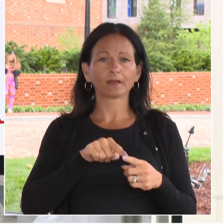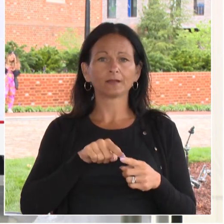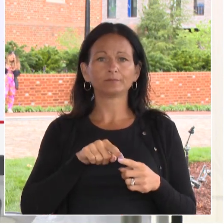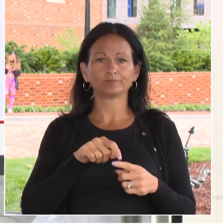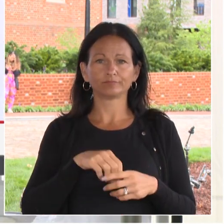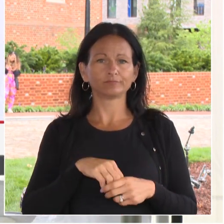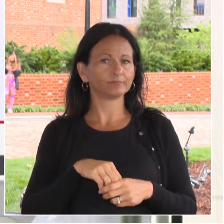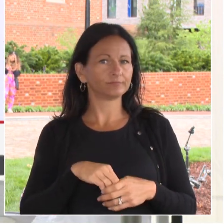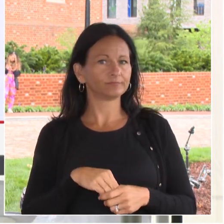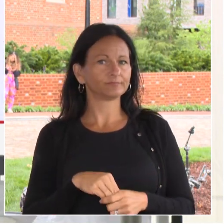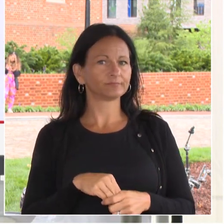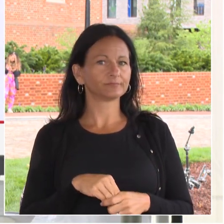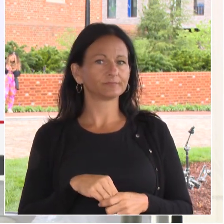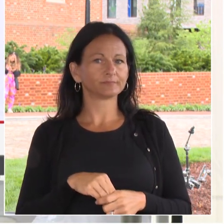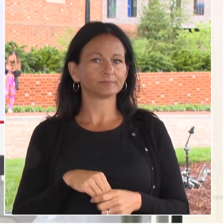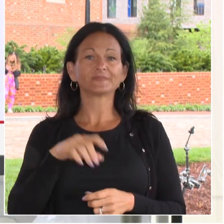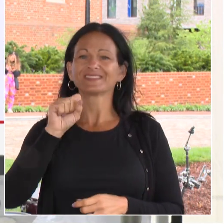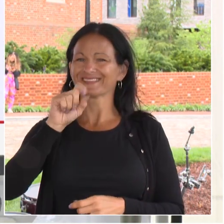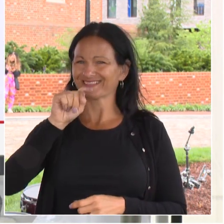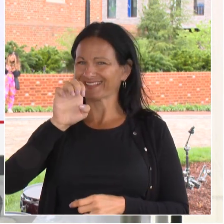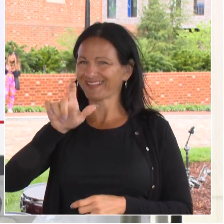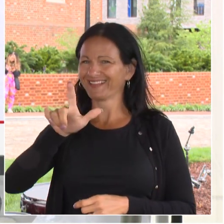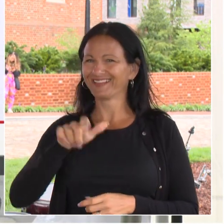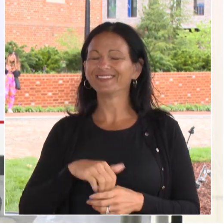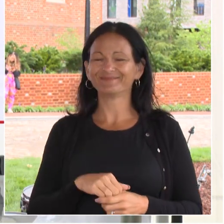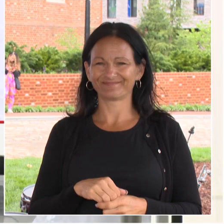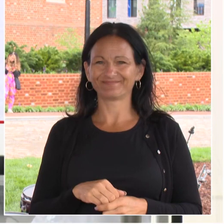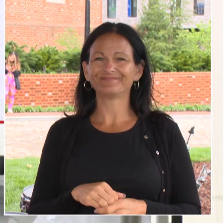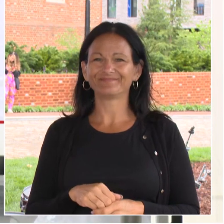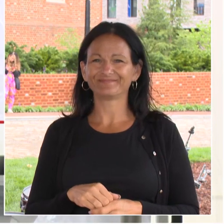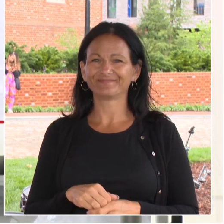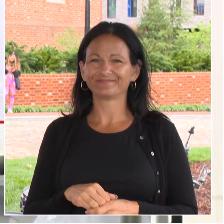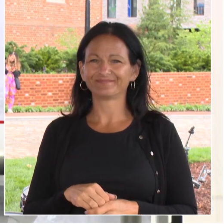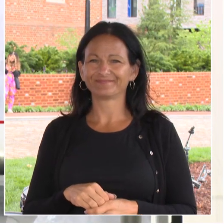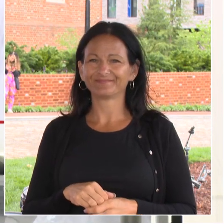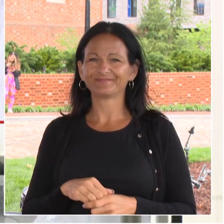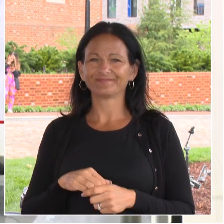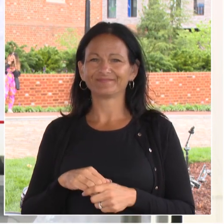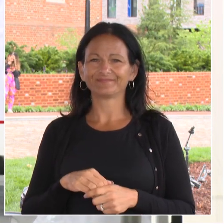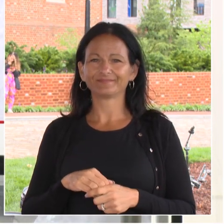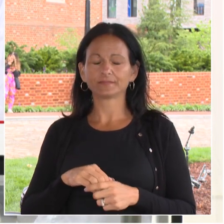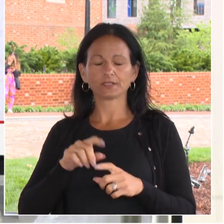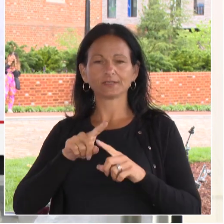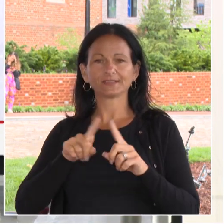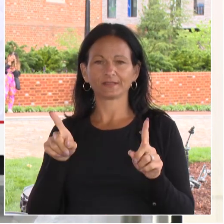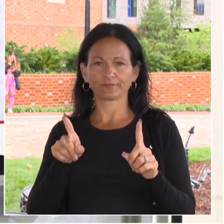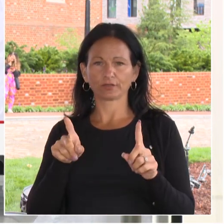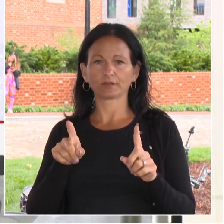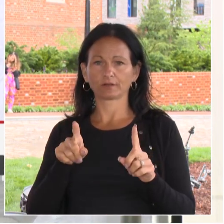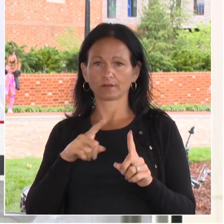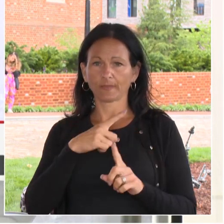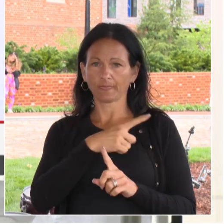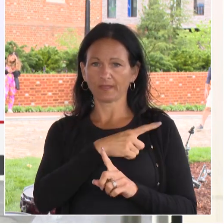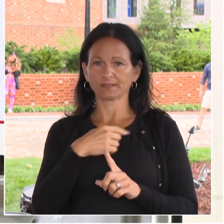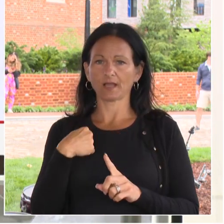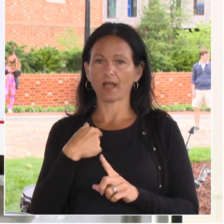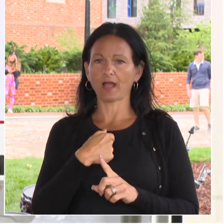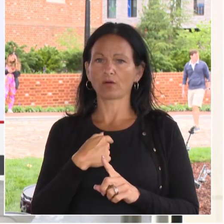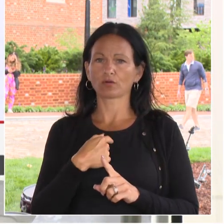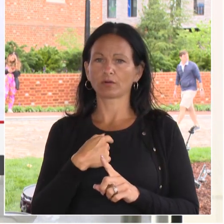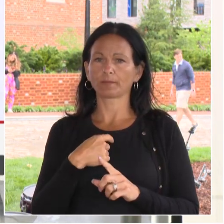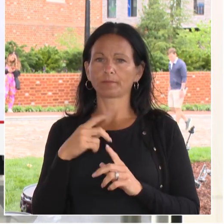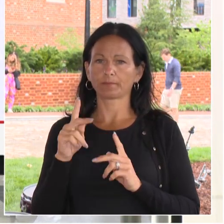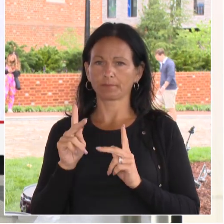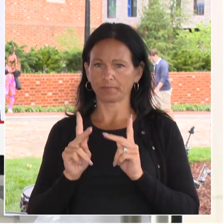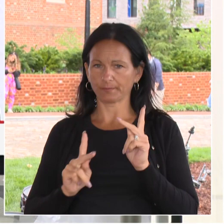bronze panels, each one unique. This is us, like a quilt of humanity joining together. Our